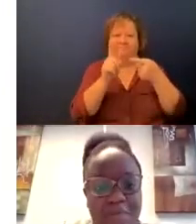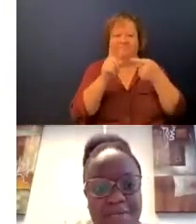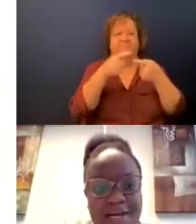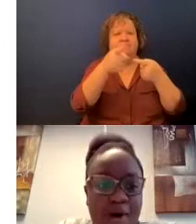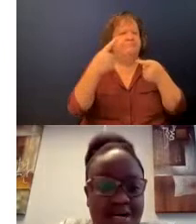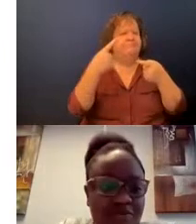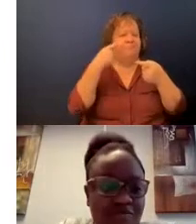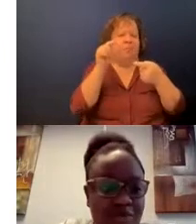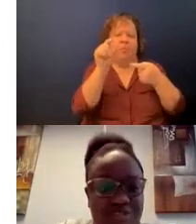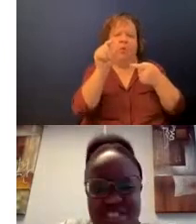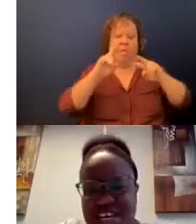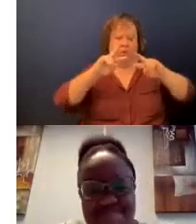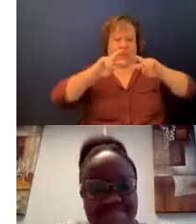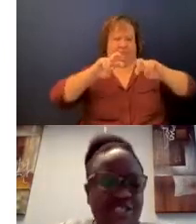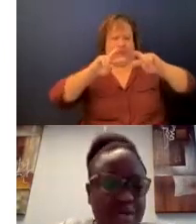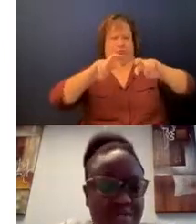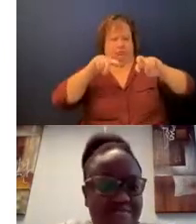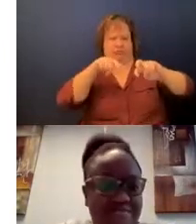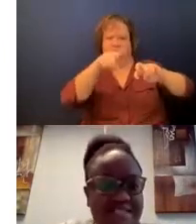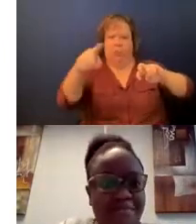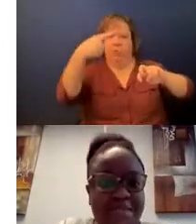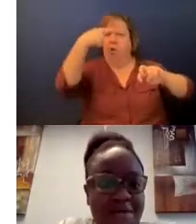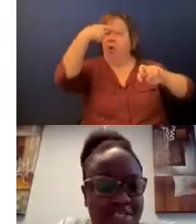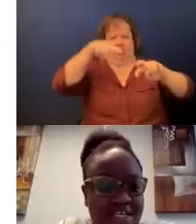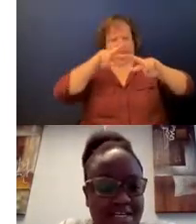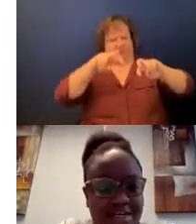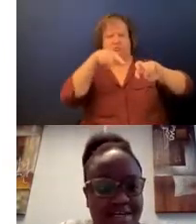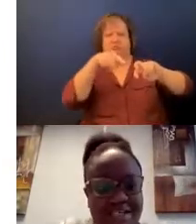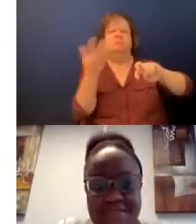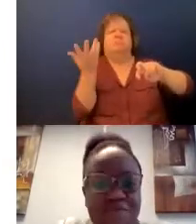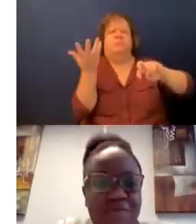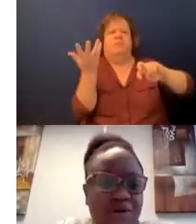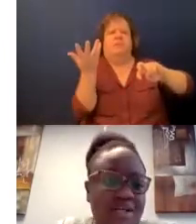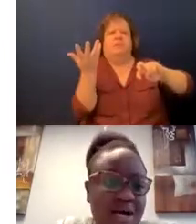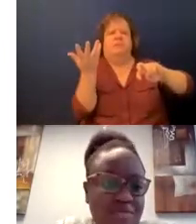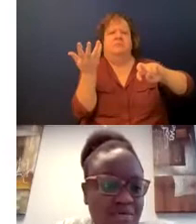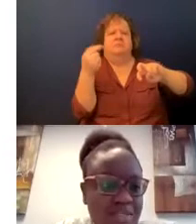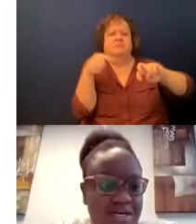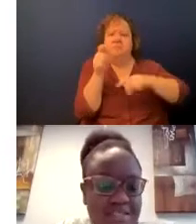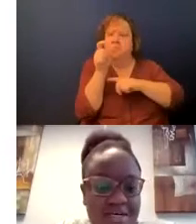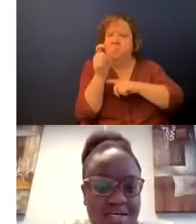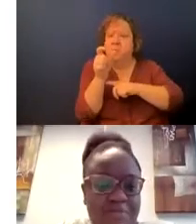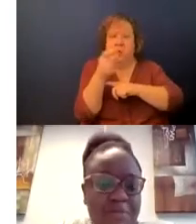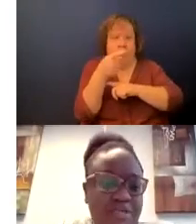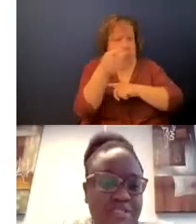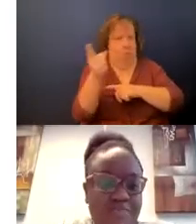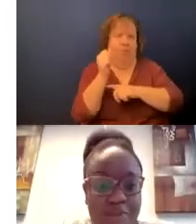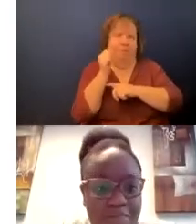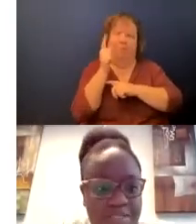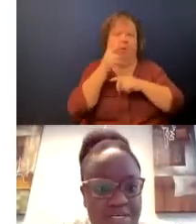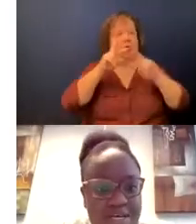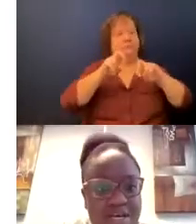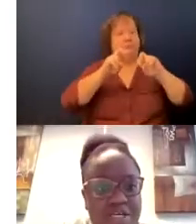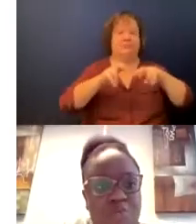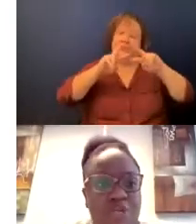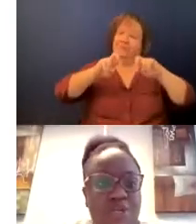is probably a word we've used today, this week, sometime recently, and it's something we all encounter with as people in